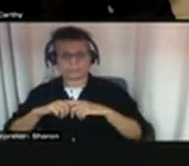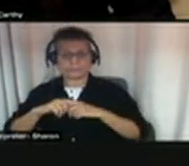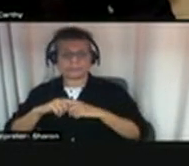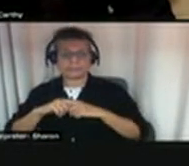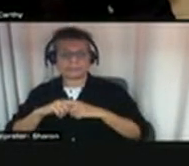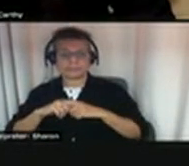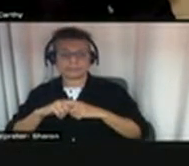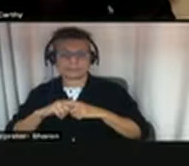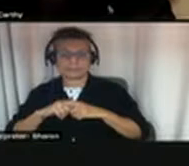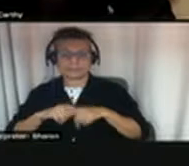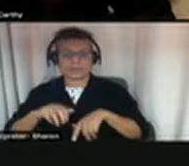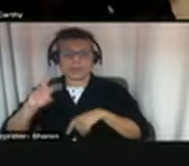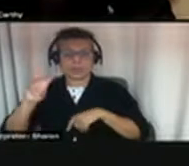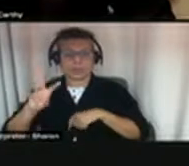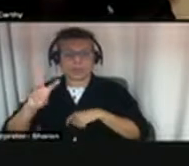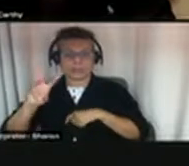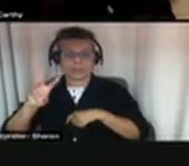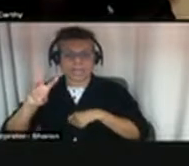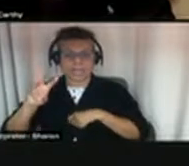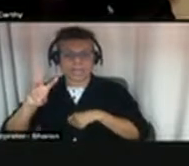Mr. Weldy.